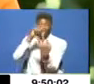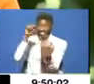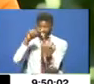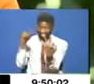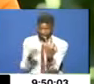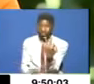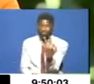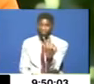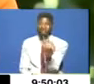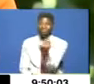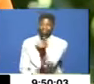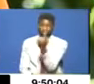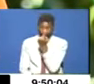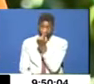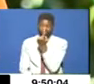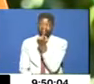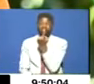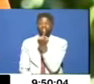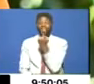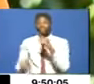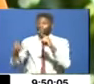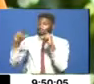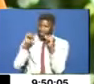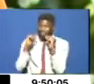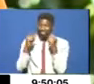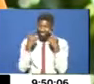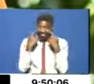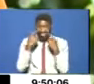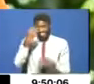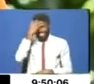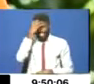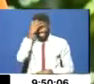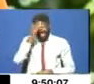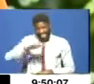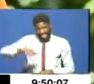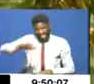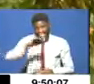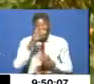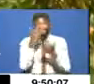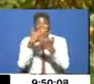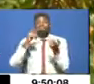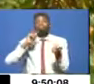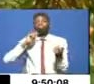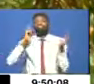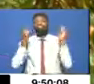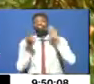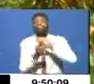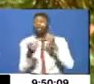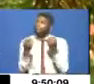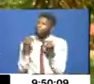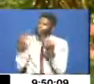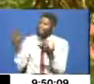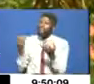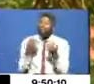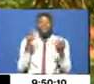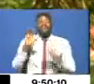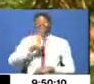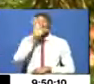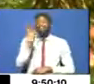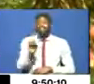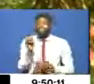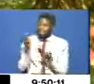me and said, look, things in Kitale are changing. Many Africans have been given